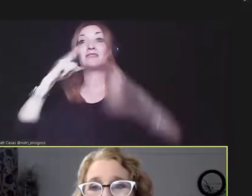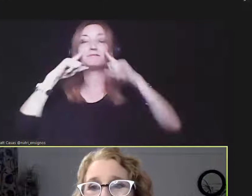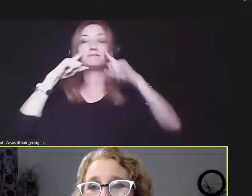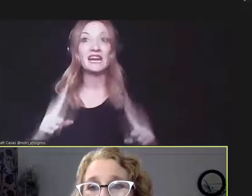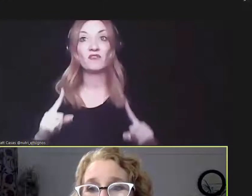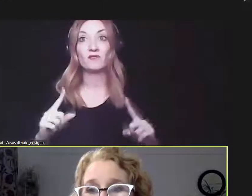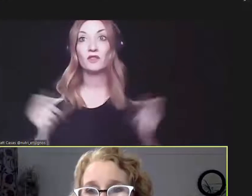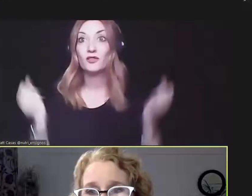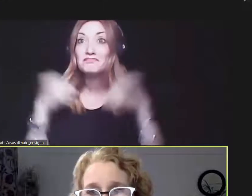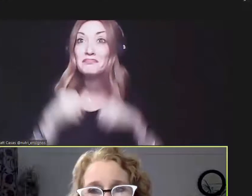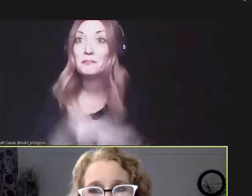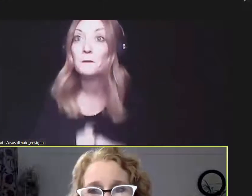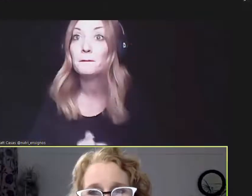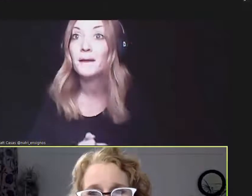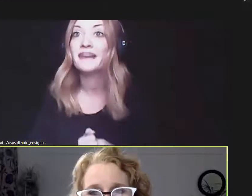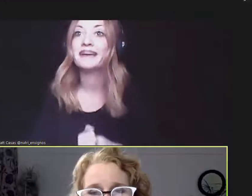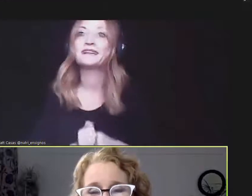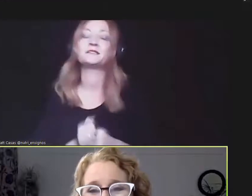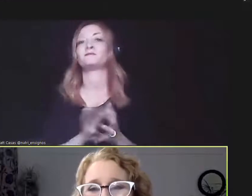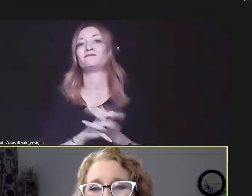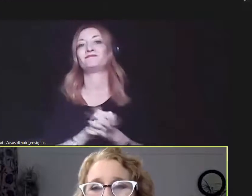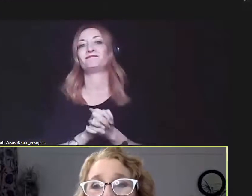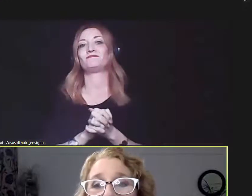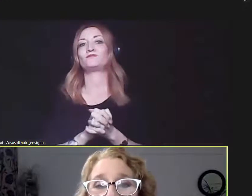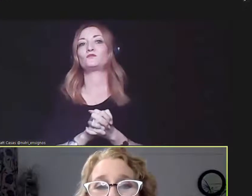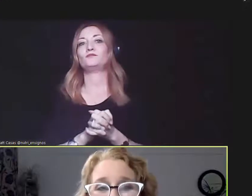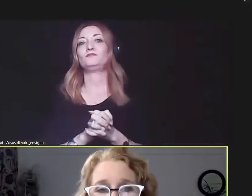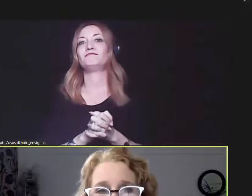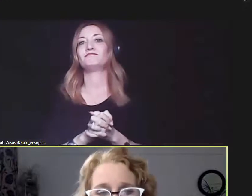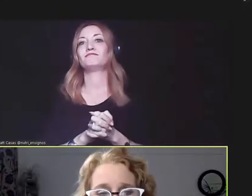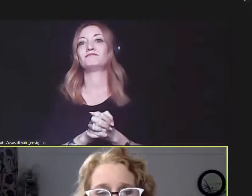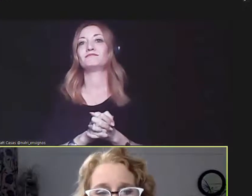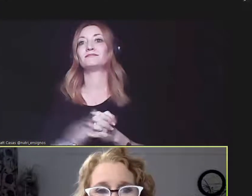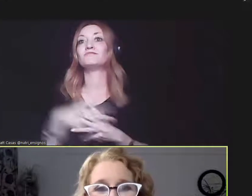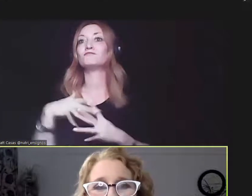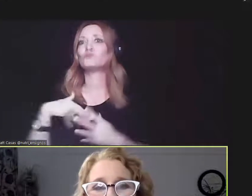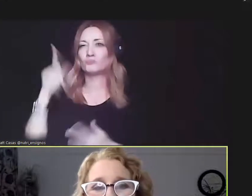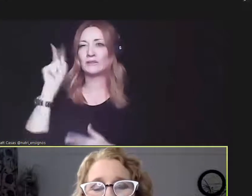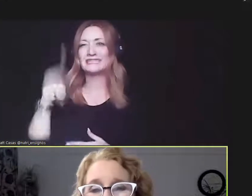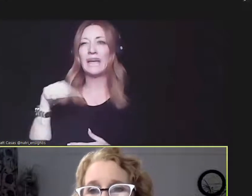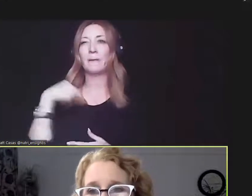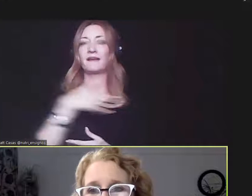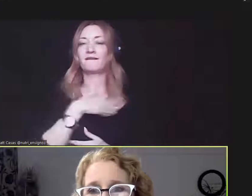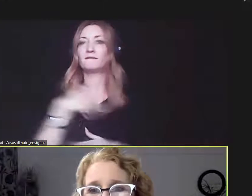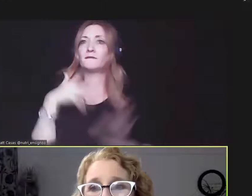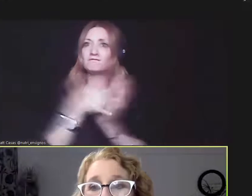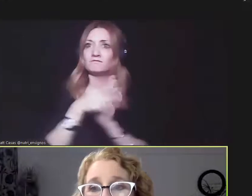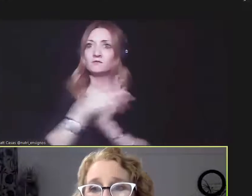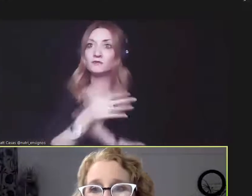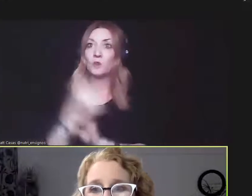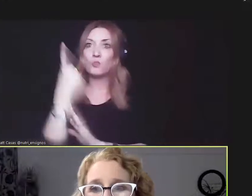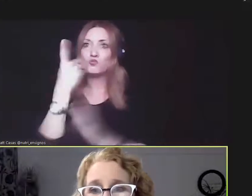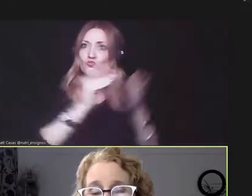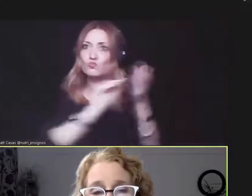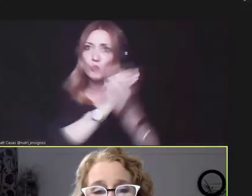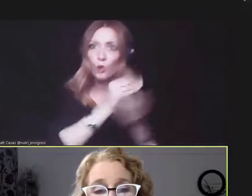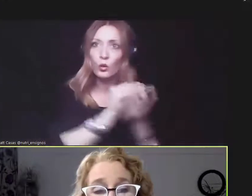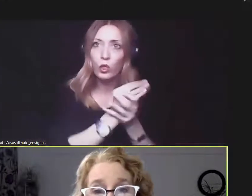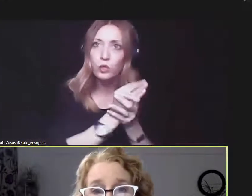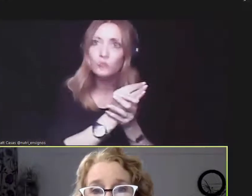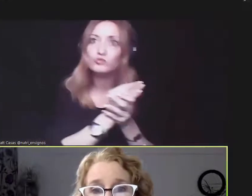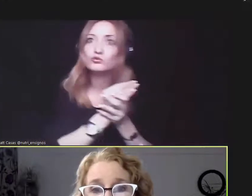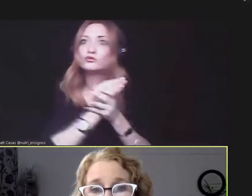a fantastic product that will facilitate this wonderful gut